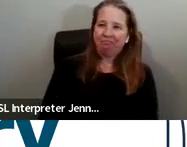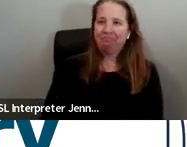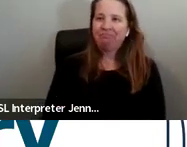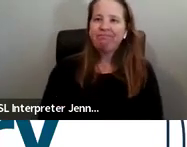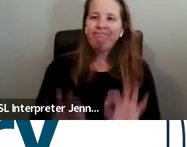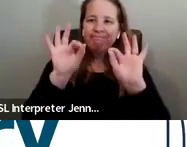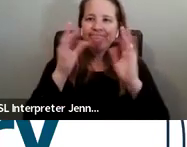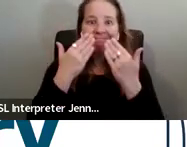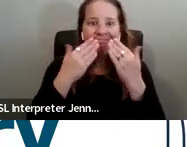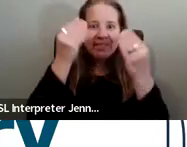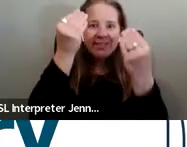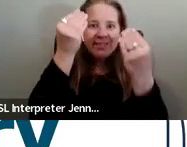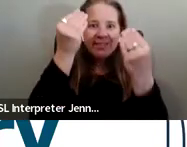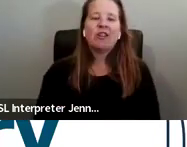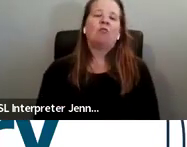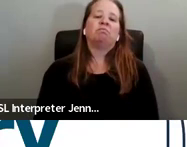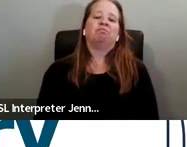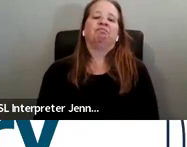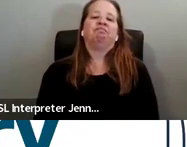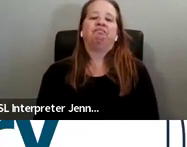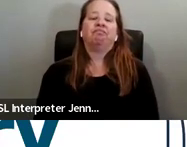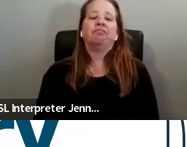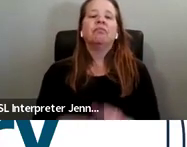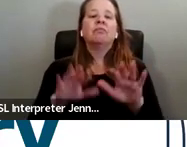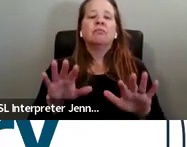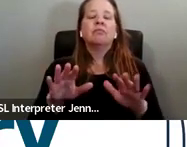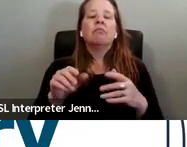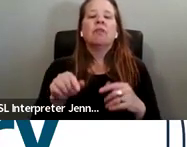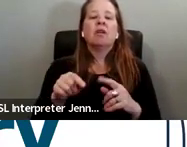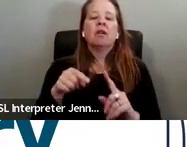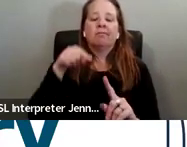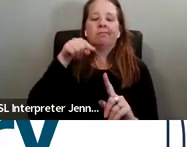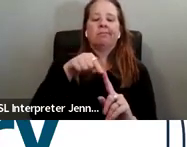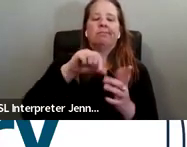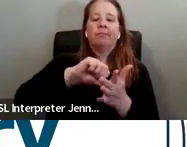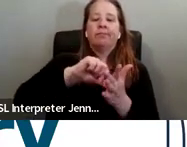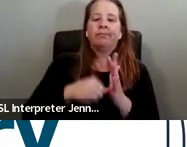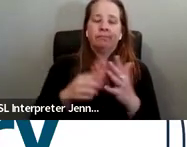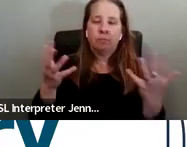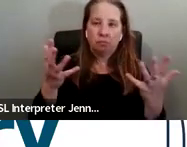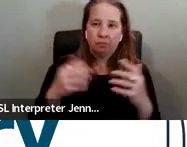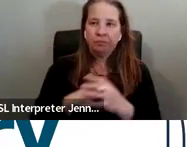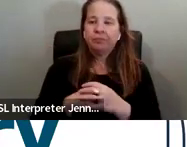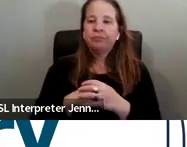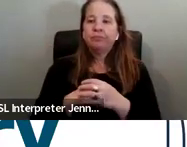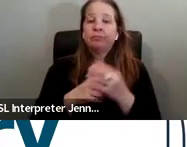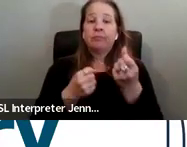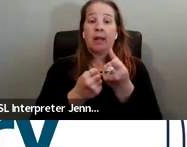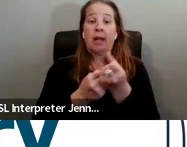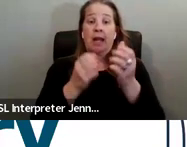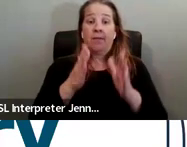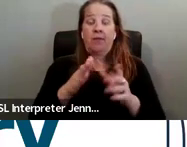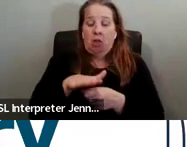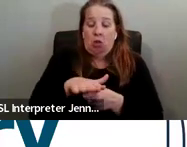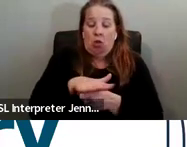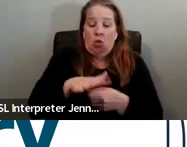Awesome. Thank you for letting us know. The part that we really want to emphasize is how advocates at the local